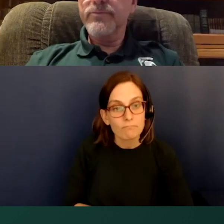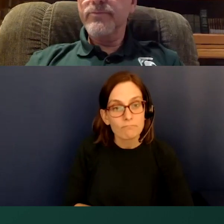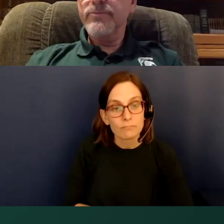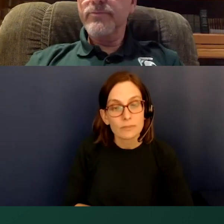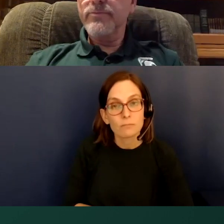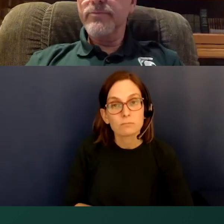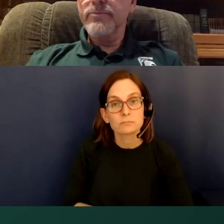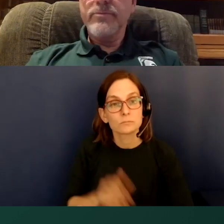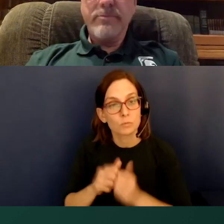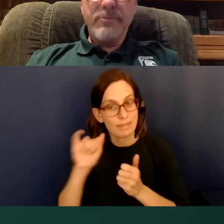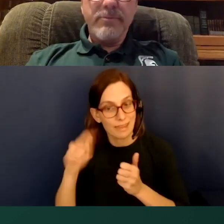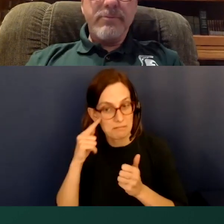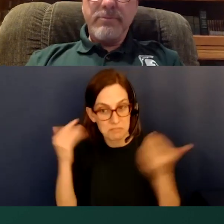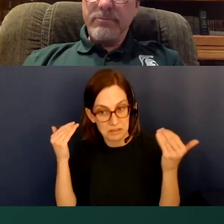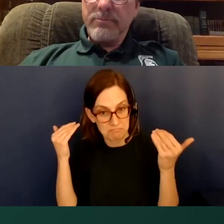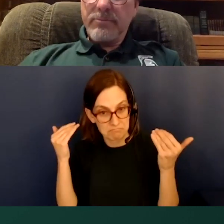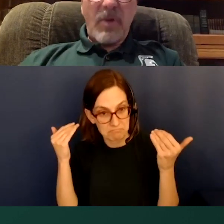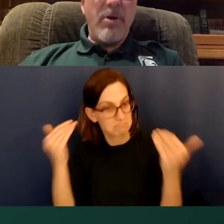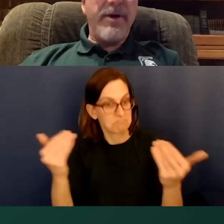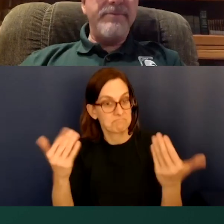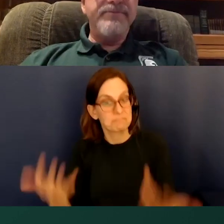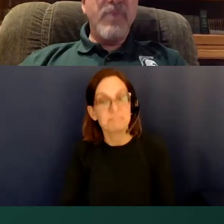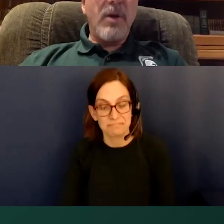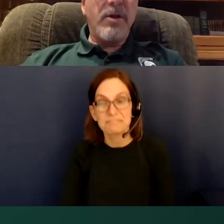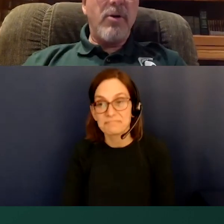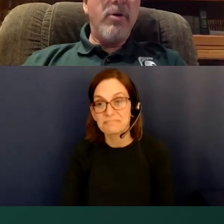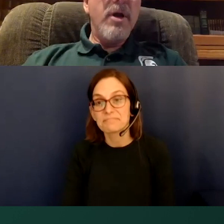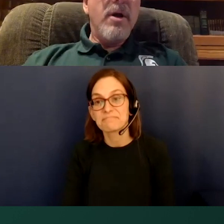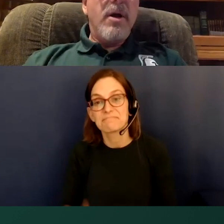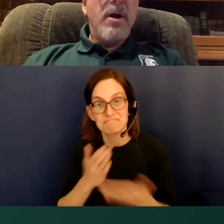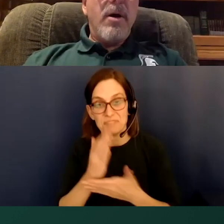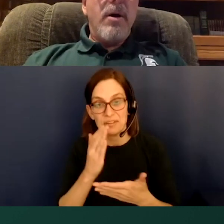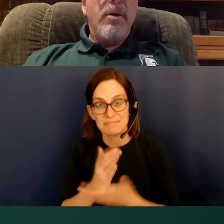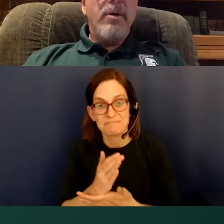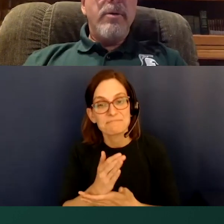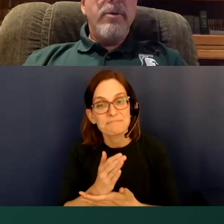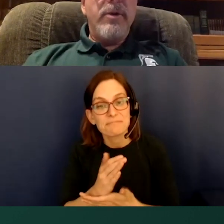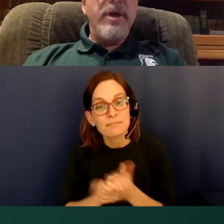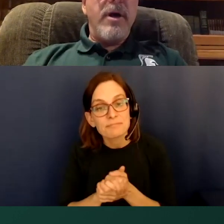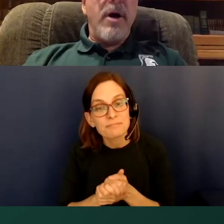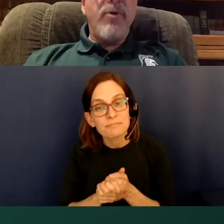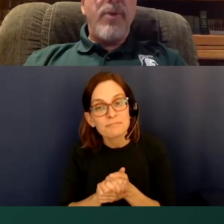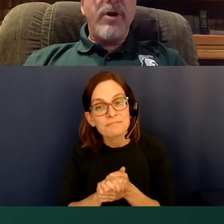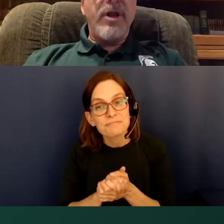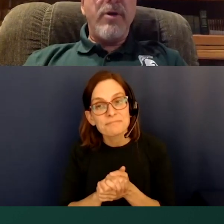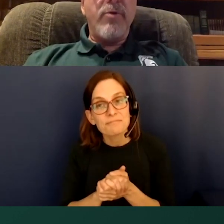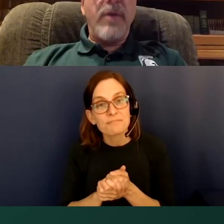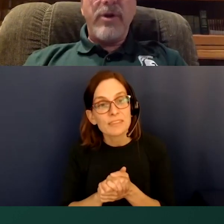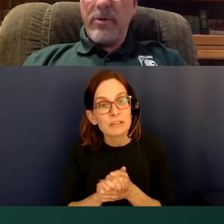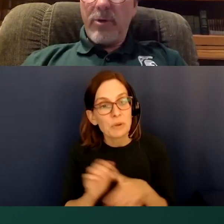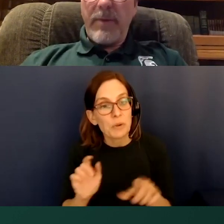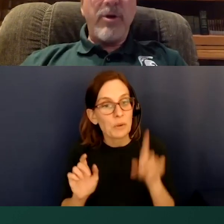And with that, I think I'll let you move on. All right. So the upper parts here